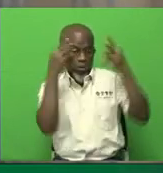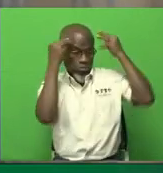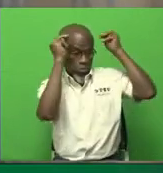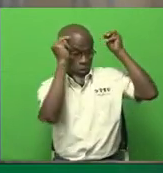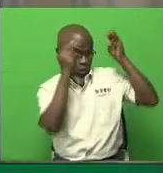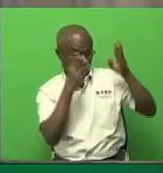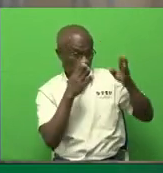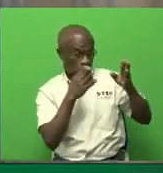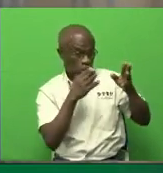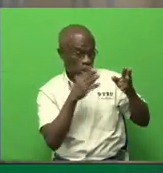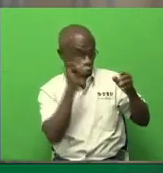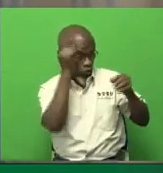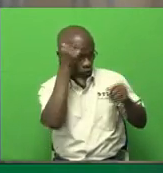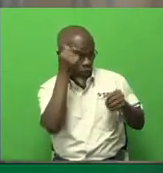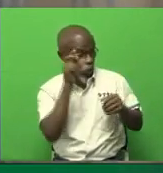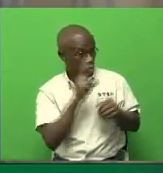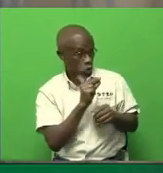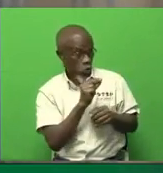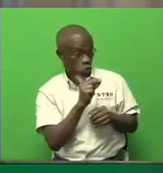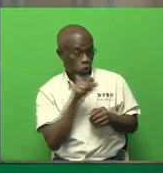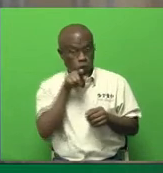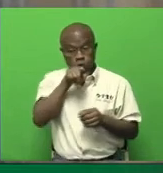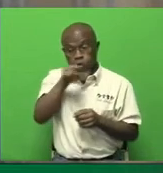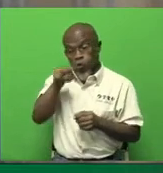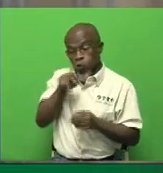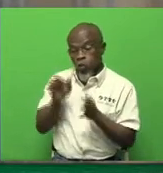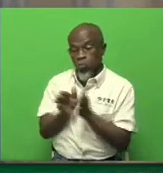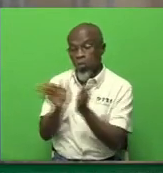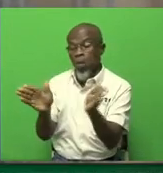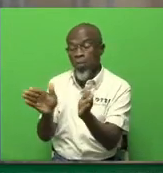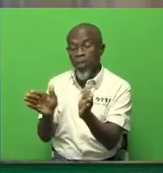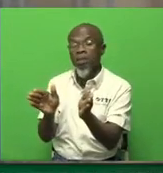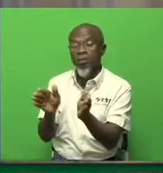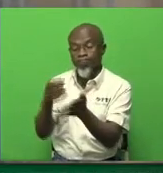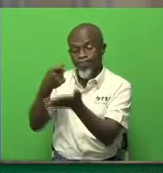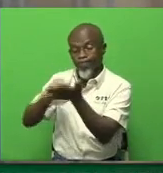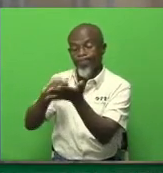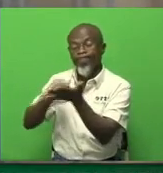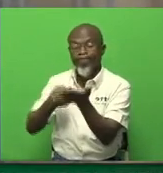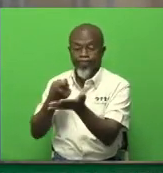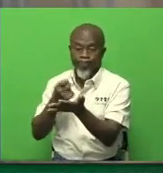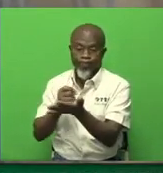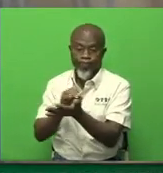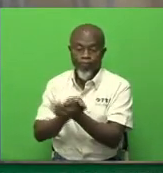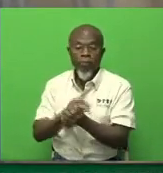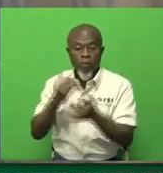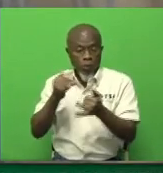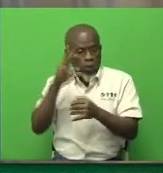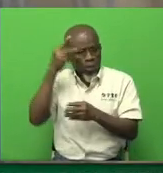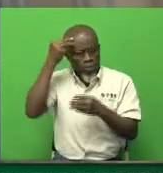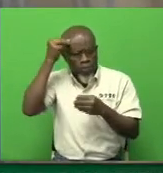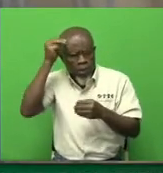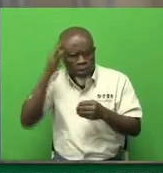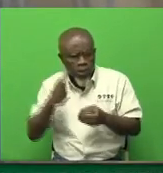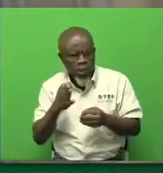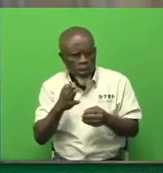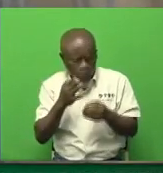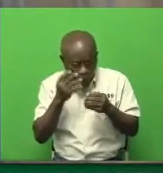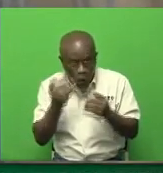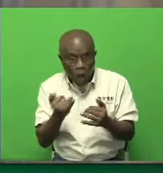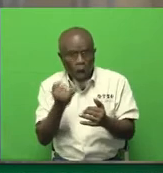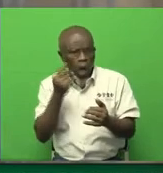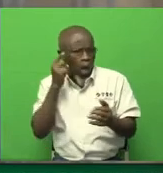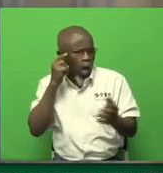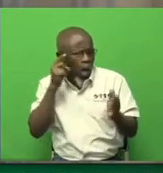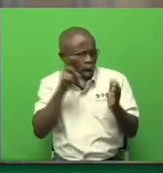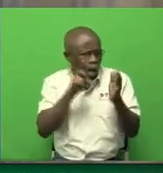paid by taxpayers of this country on Monday the minister finally recognized but he dismissed the public concern